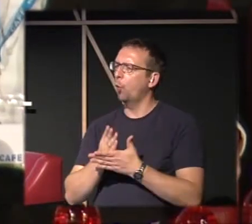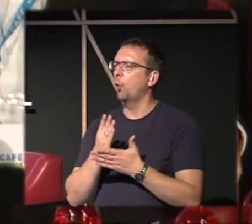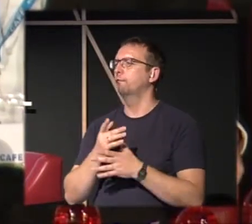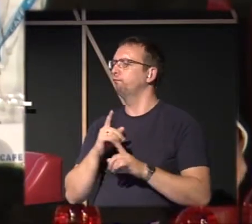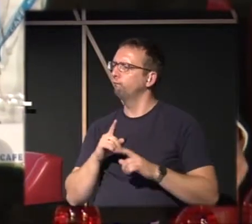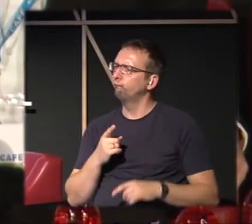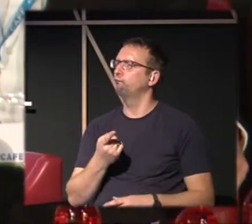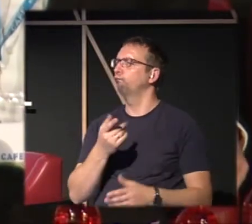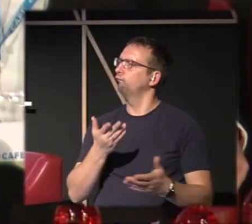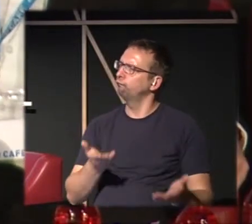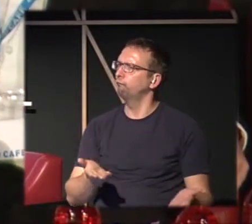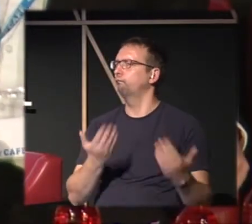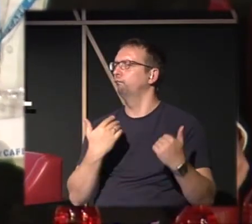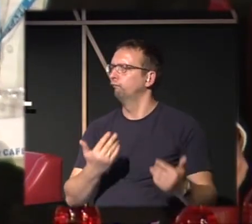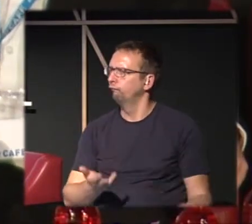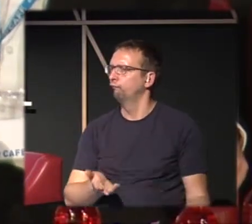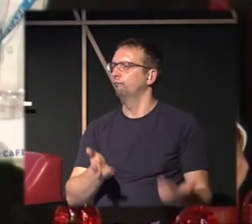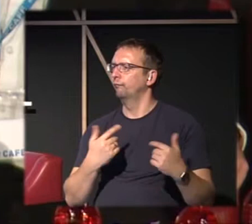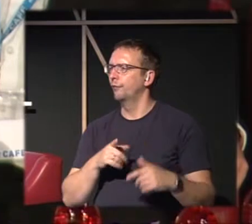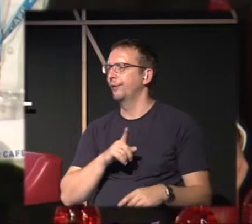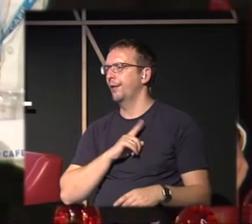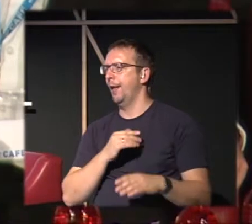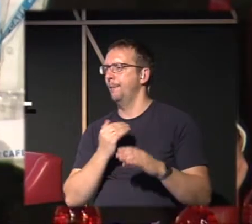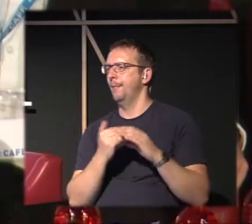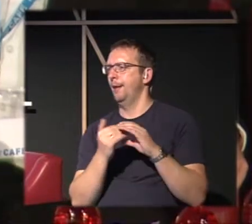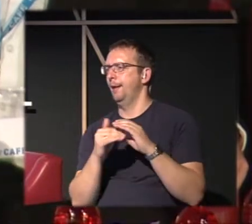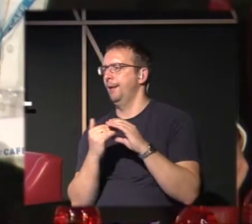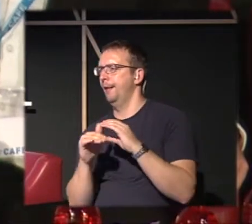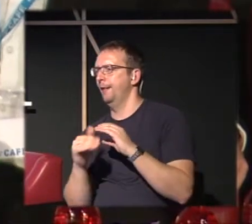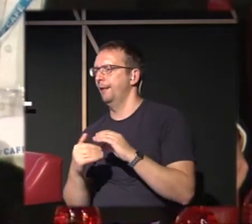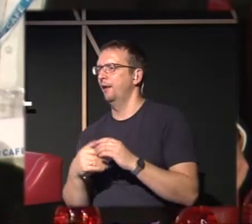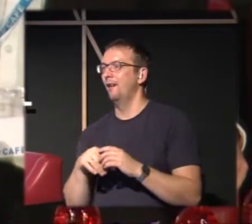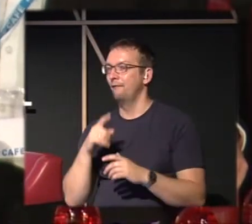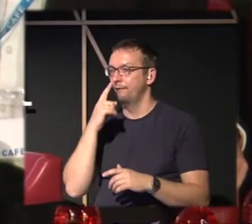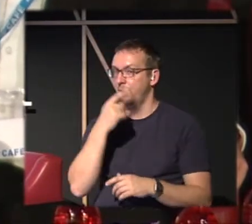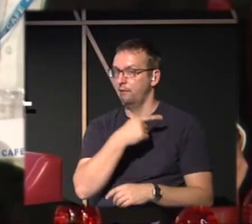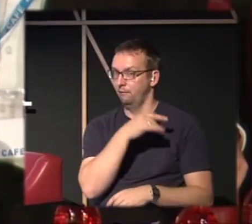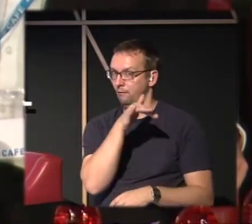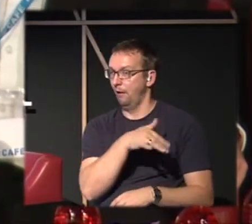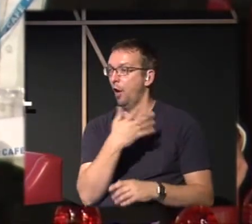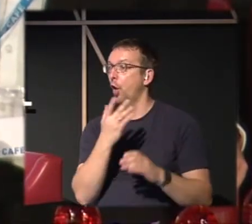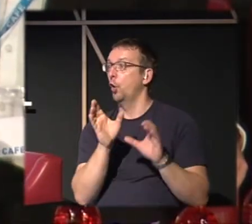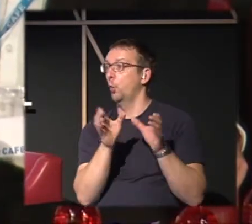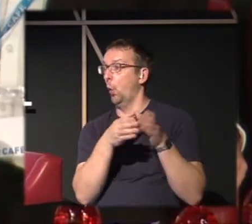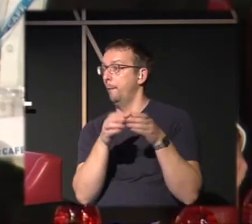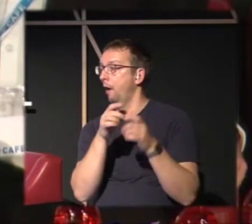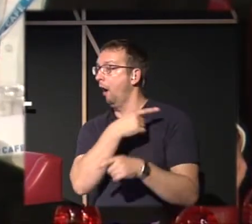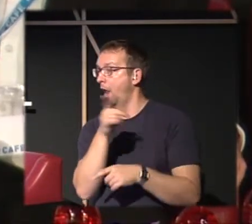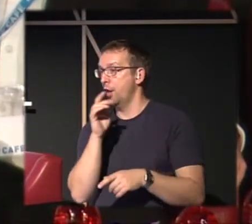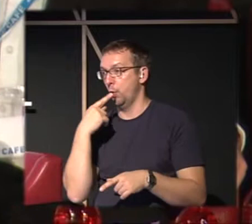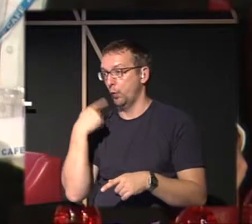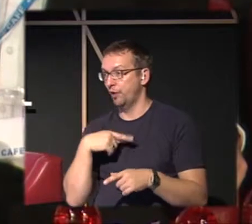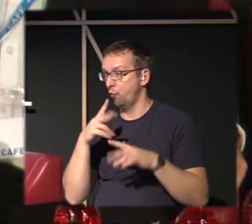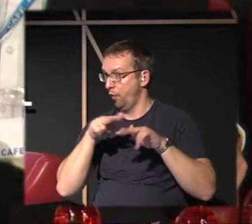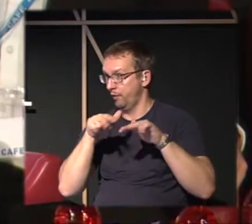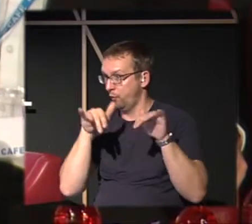and organizations. So we contact clubs directly, and as well that is a very